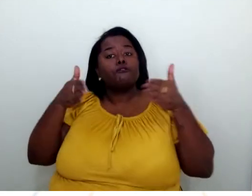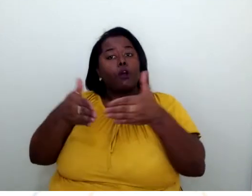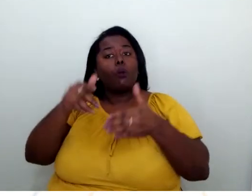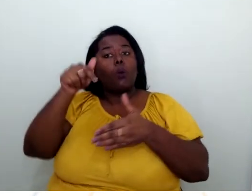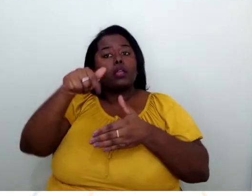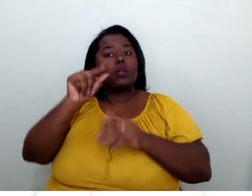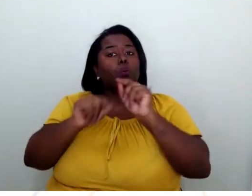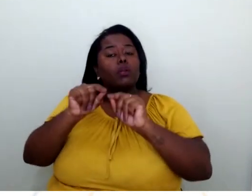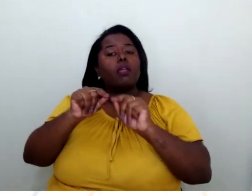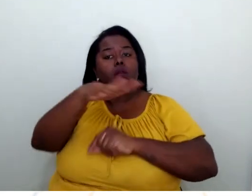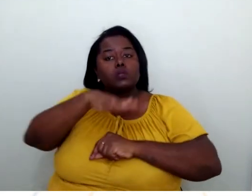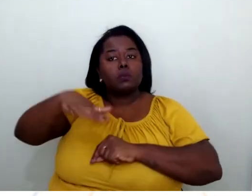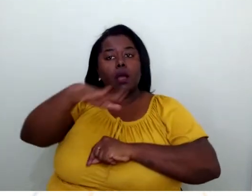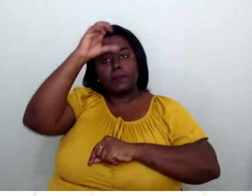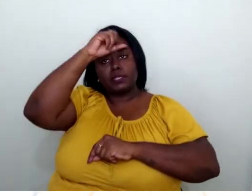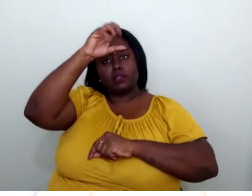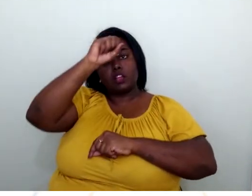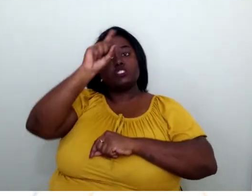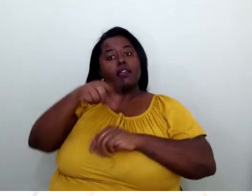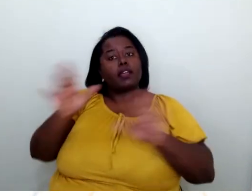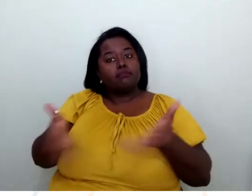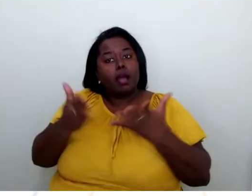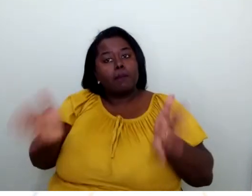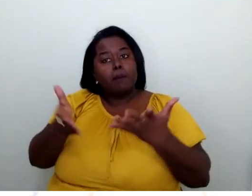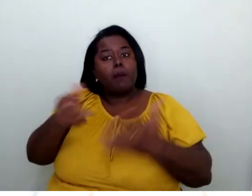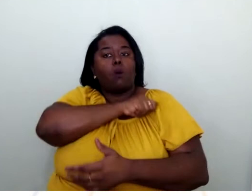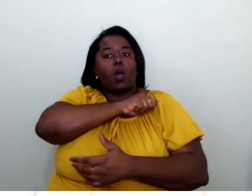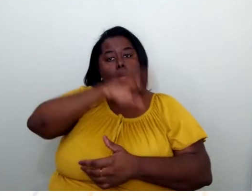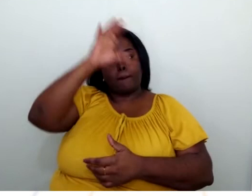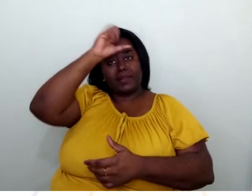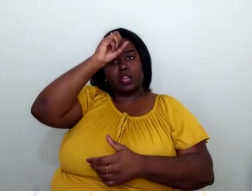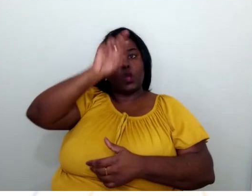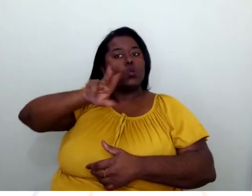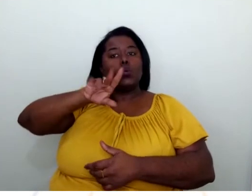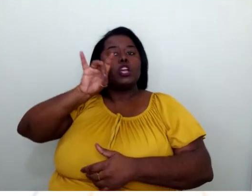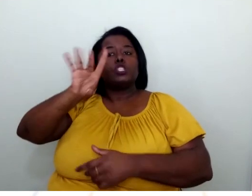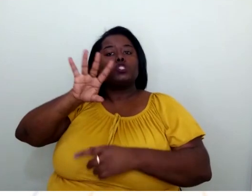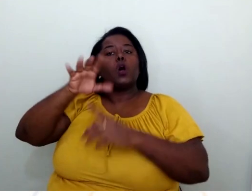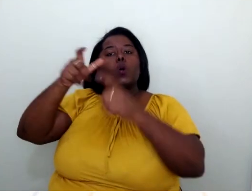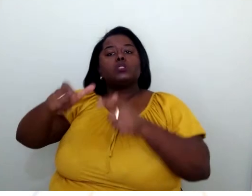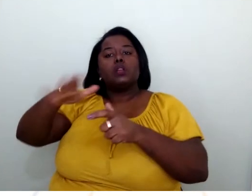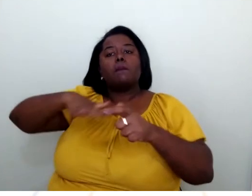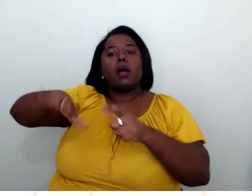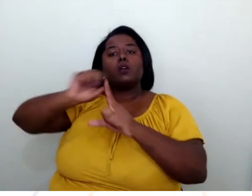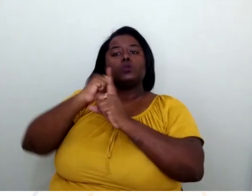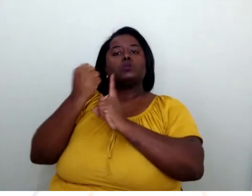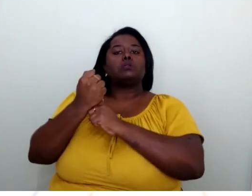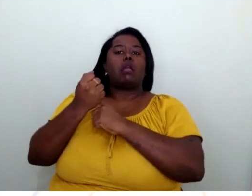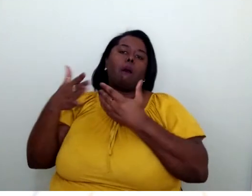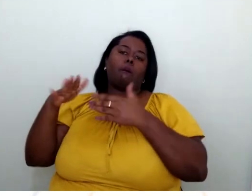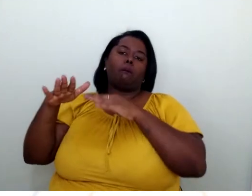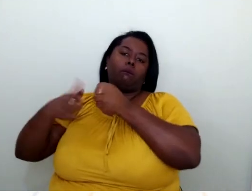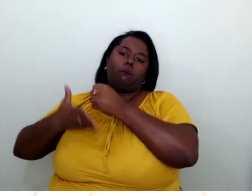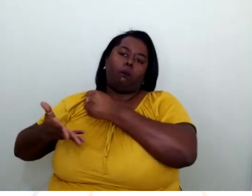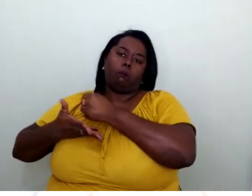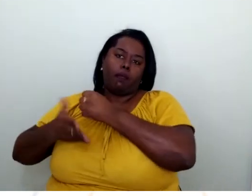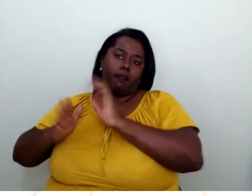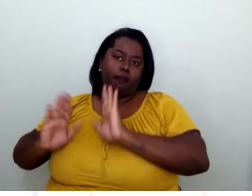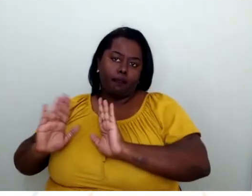resolution? So getting them to code those different things. about is the importance of